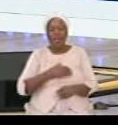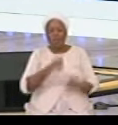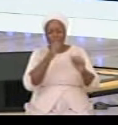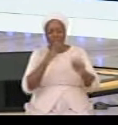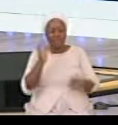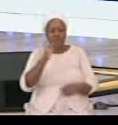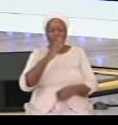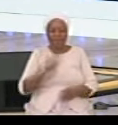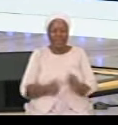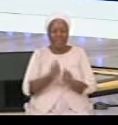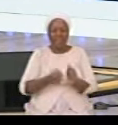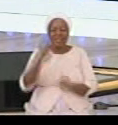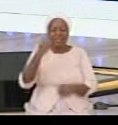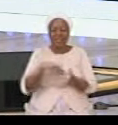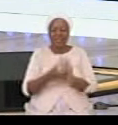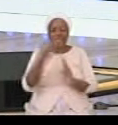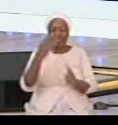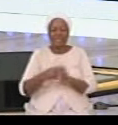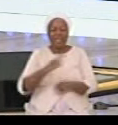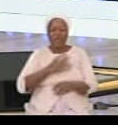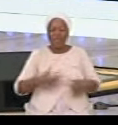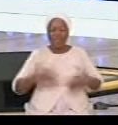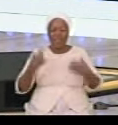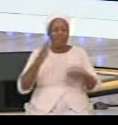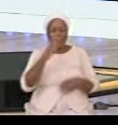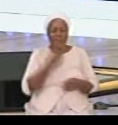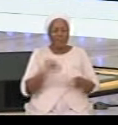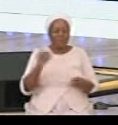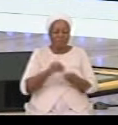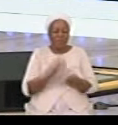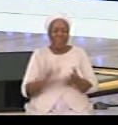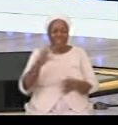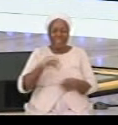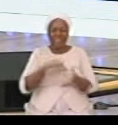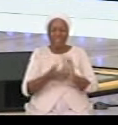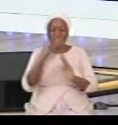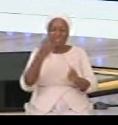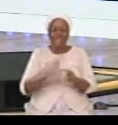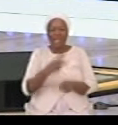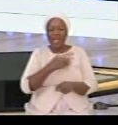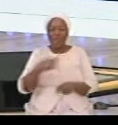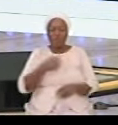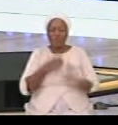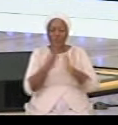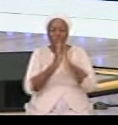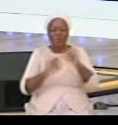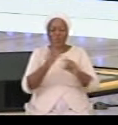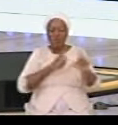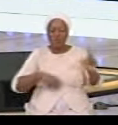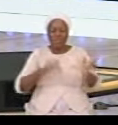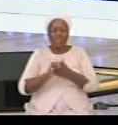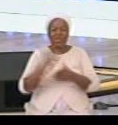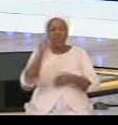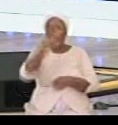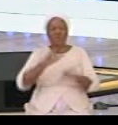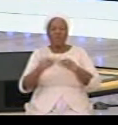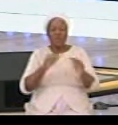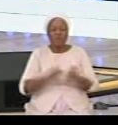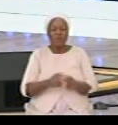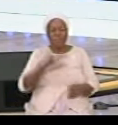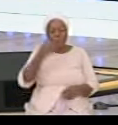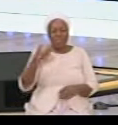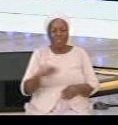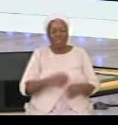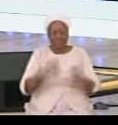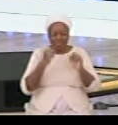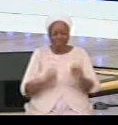blessings will be higher. Our lives will be richer. And we pray, oh Lord, you will do better things, greater things,